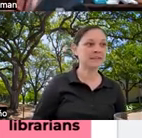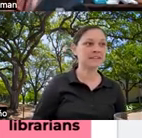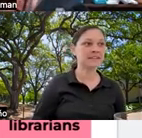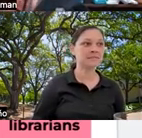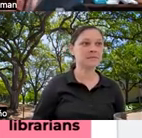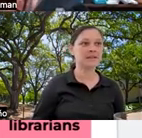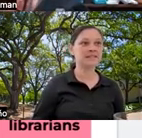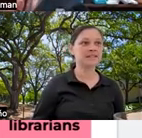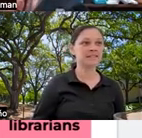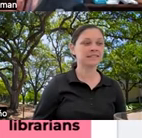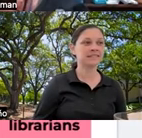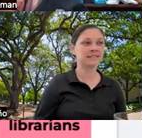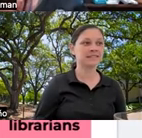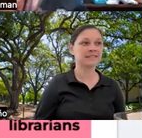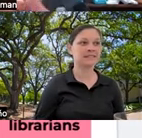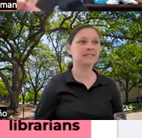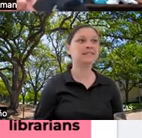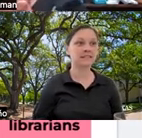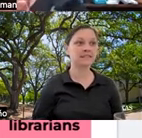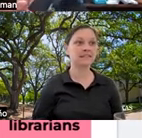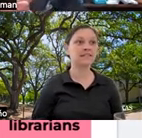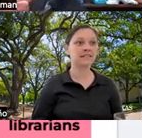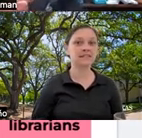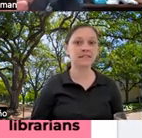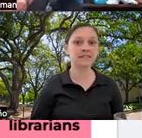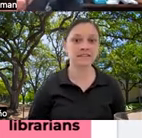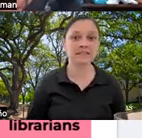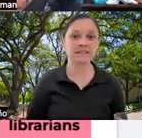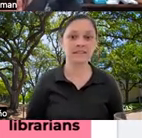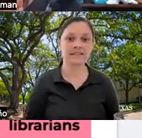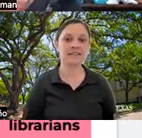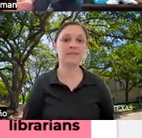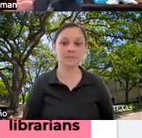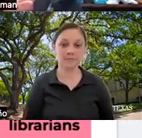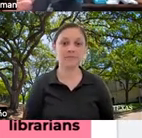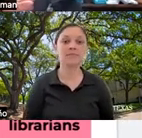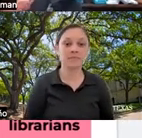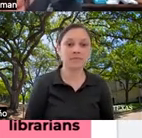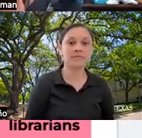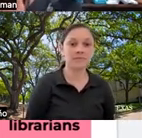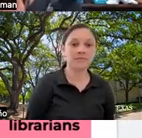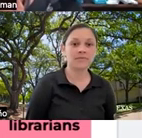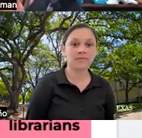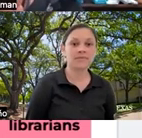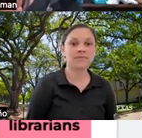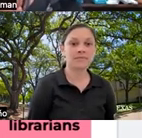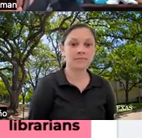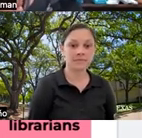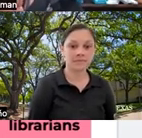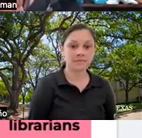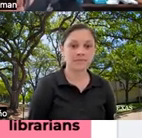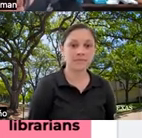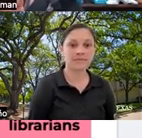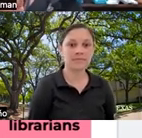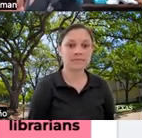Kim, anything come to mind? Well, to Sarah's point, there's a couple faith-based, church-based organization type